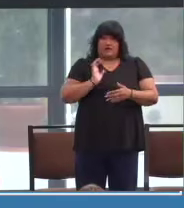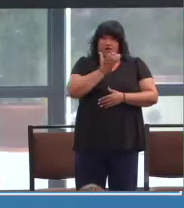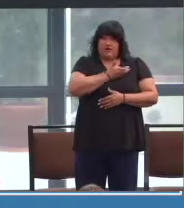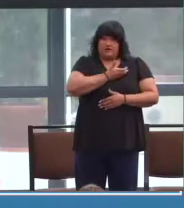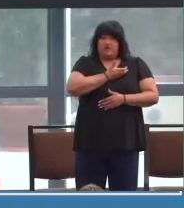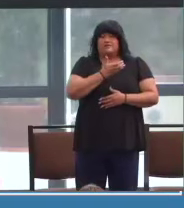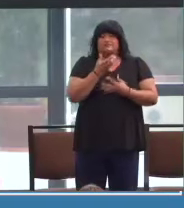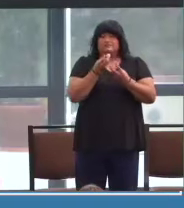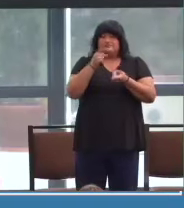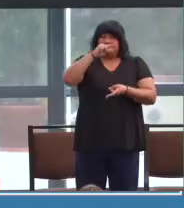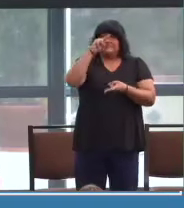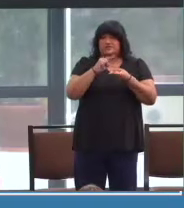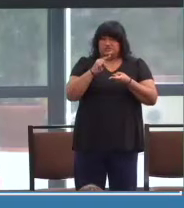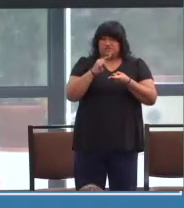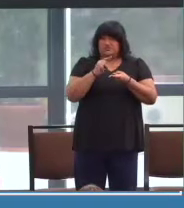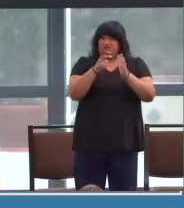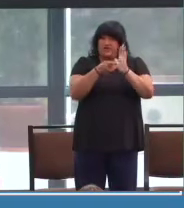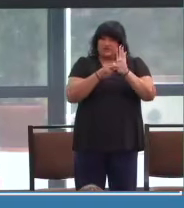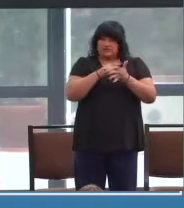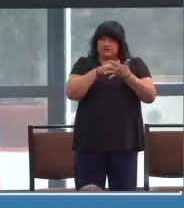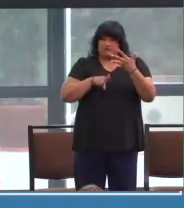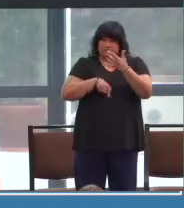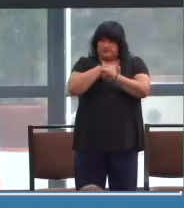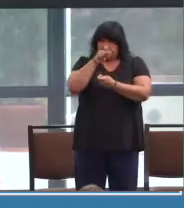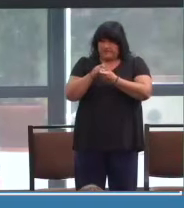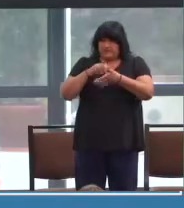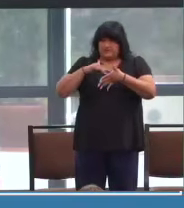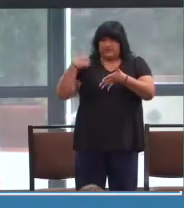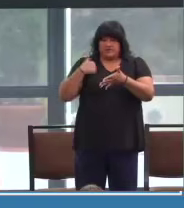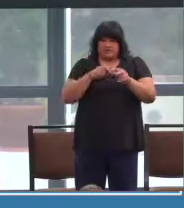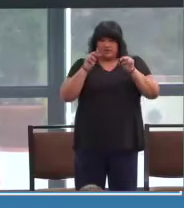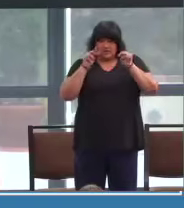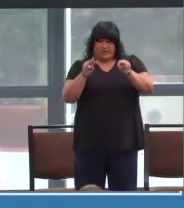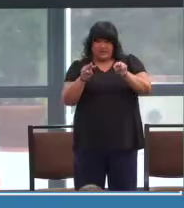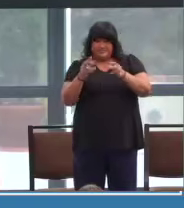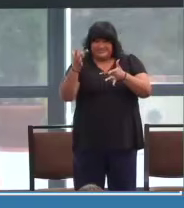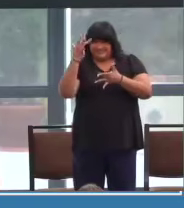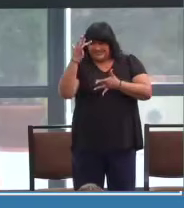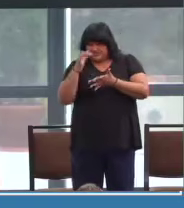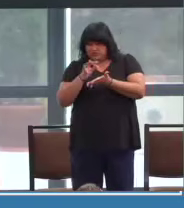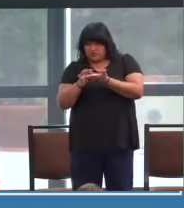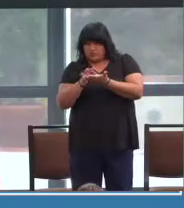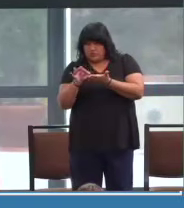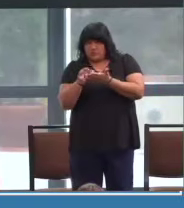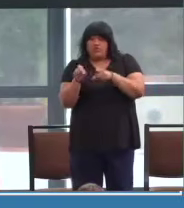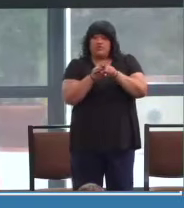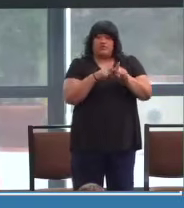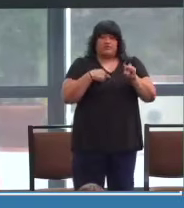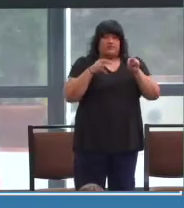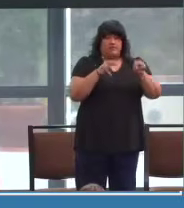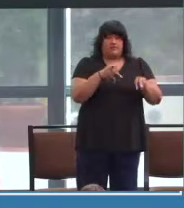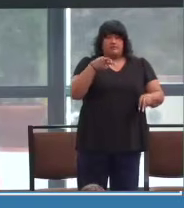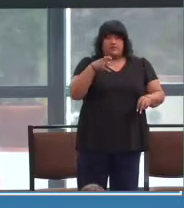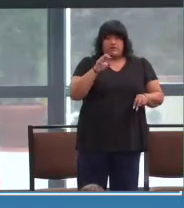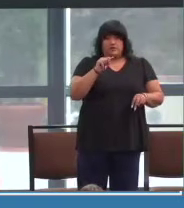remission criteria, especially in certain studies, we look at disease score, and part of that we always want to look at their prednisone